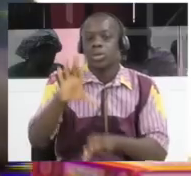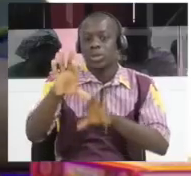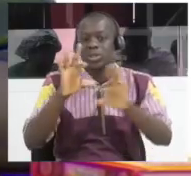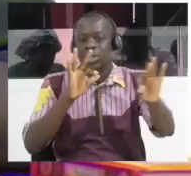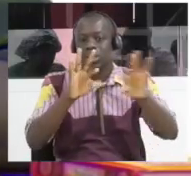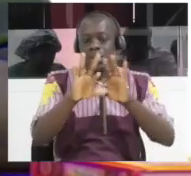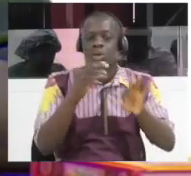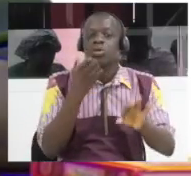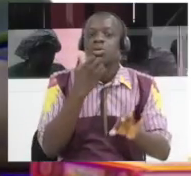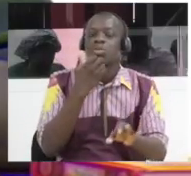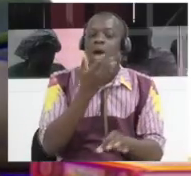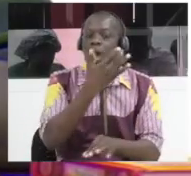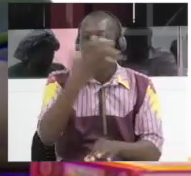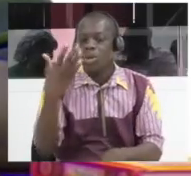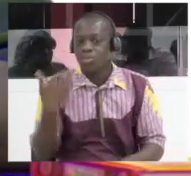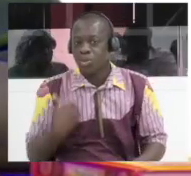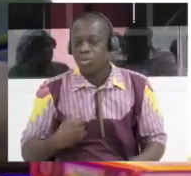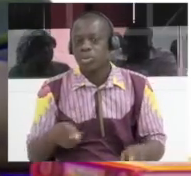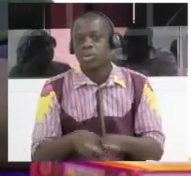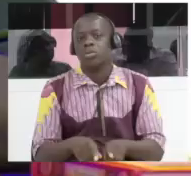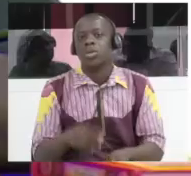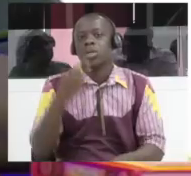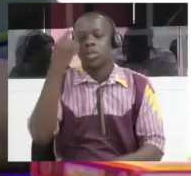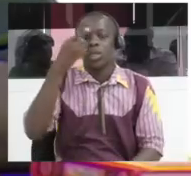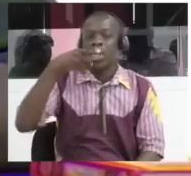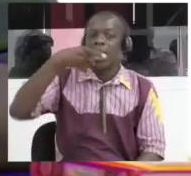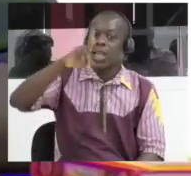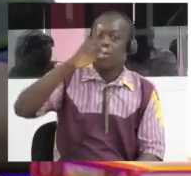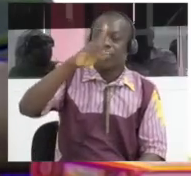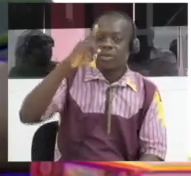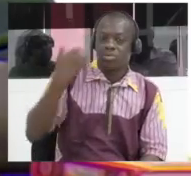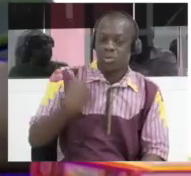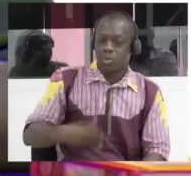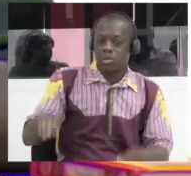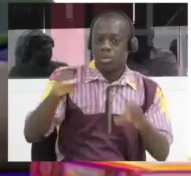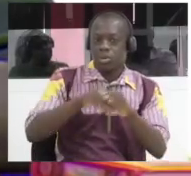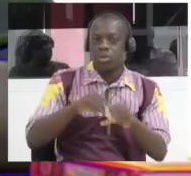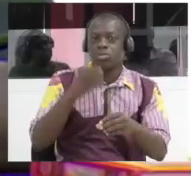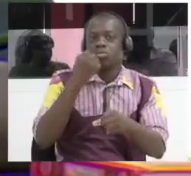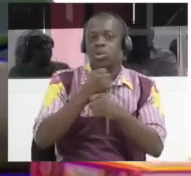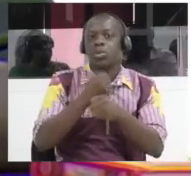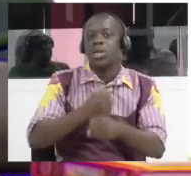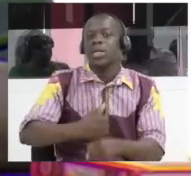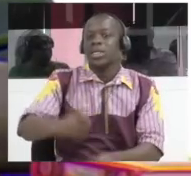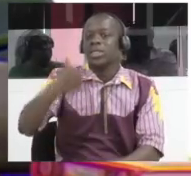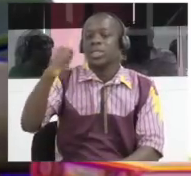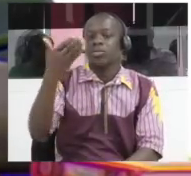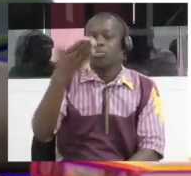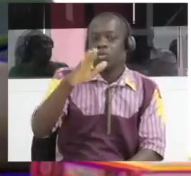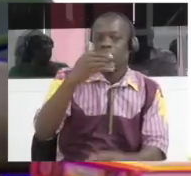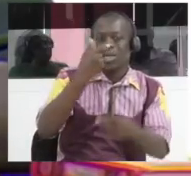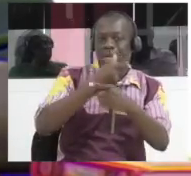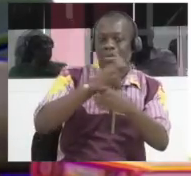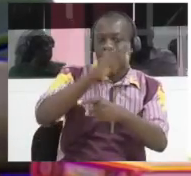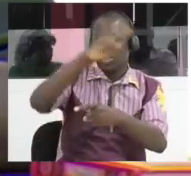on the number that would compose it, well, we settled around 11 people to be made up of 6 from the